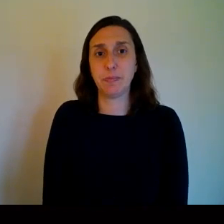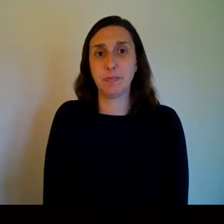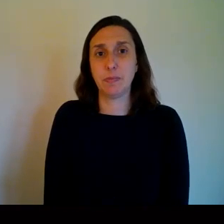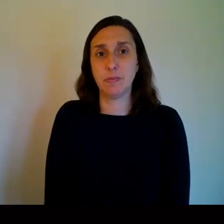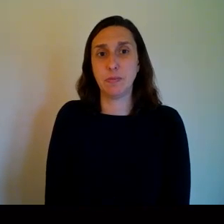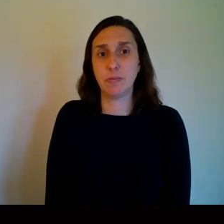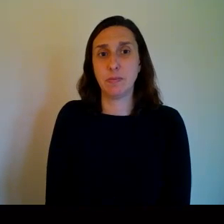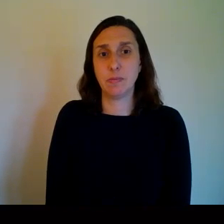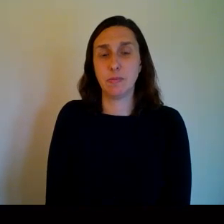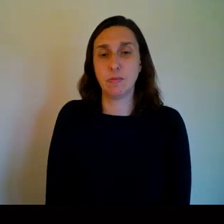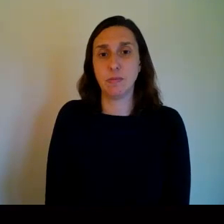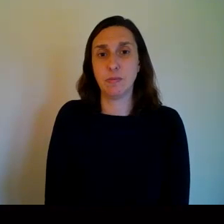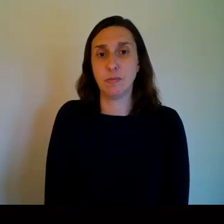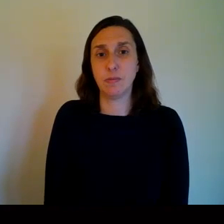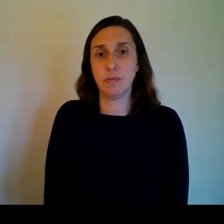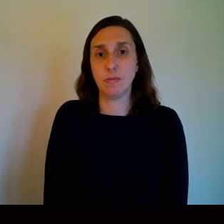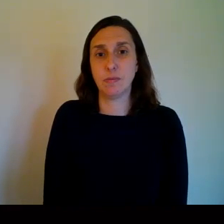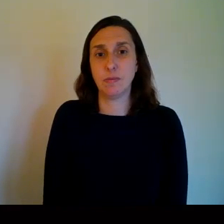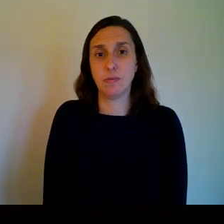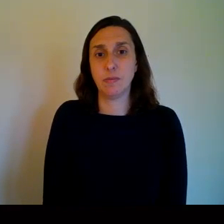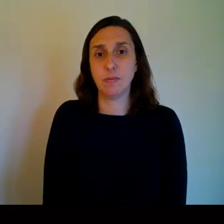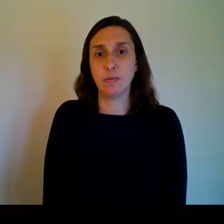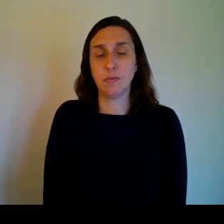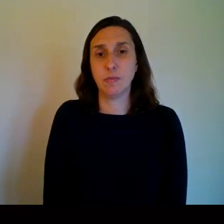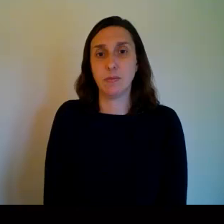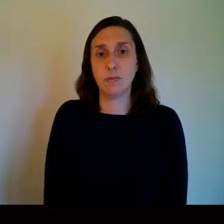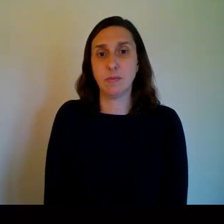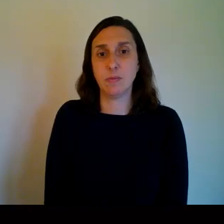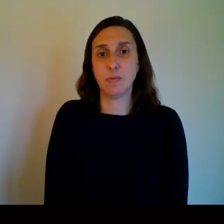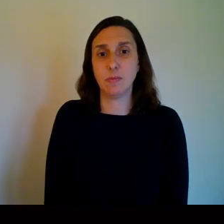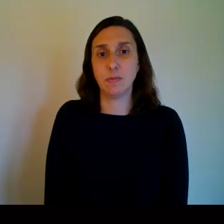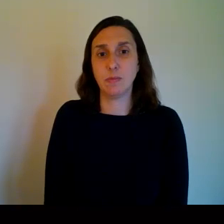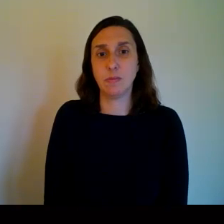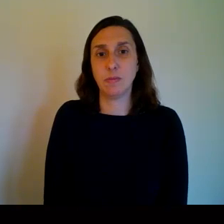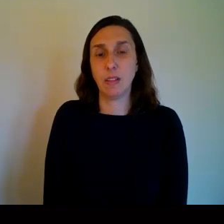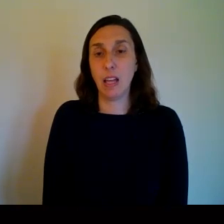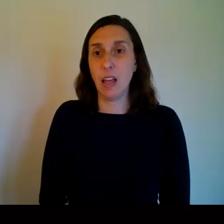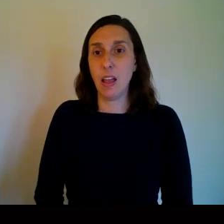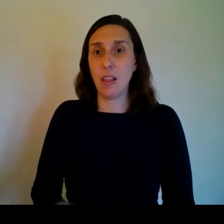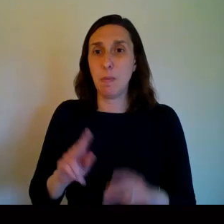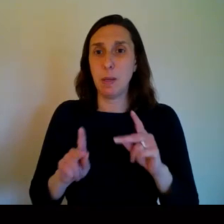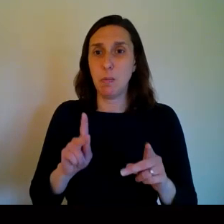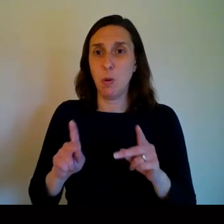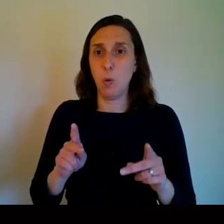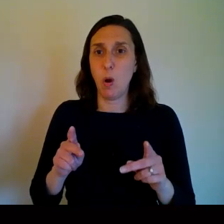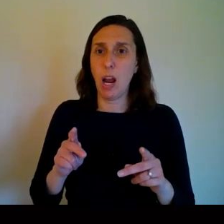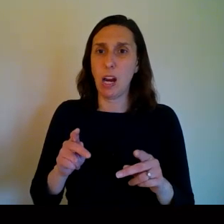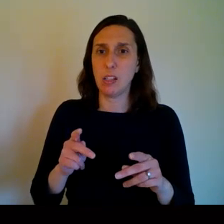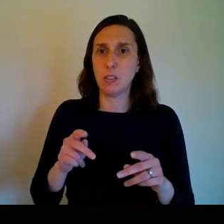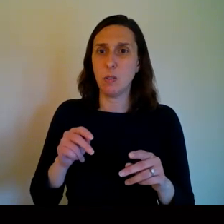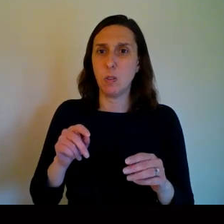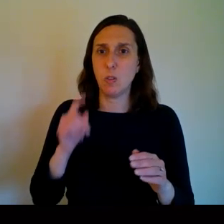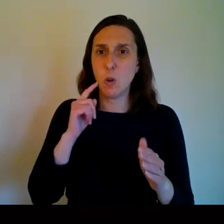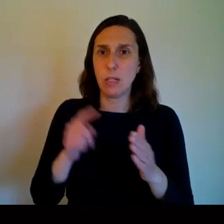Well, the people working on improving the refinery process aren't monitoring the oil markets